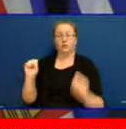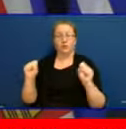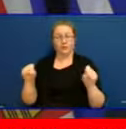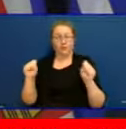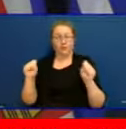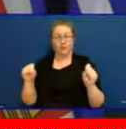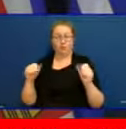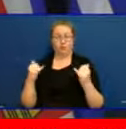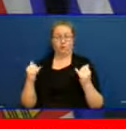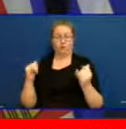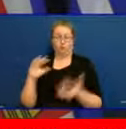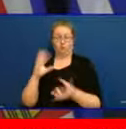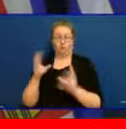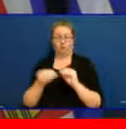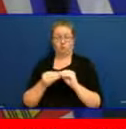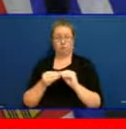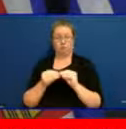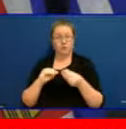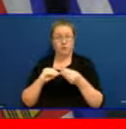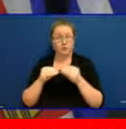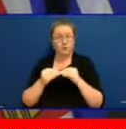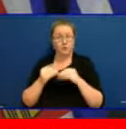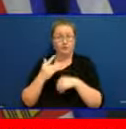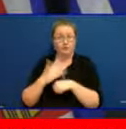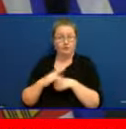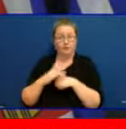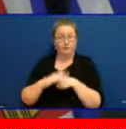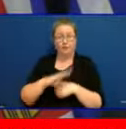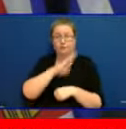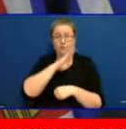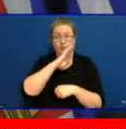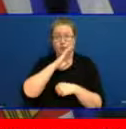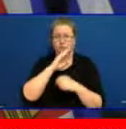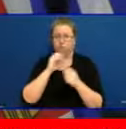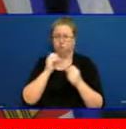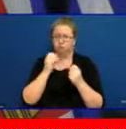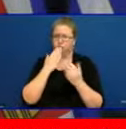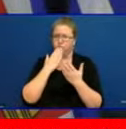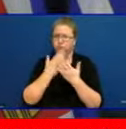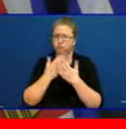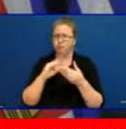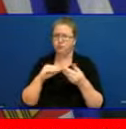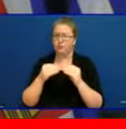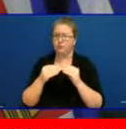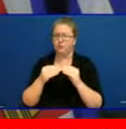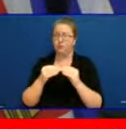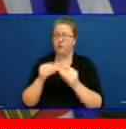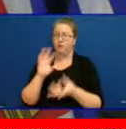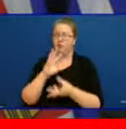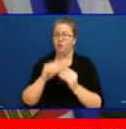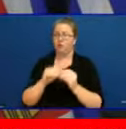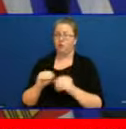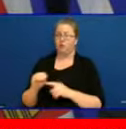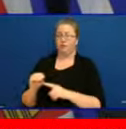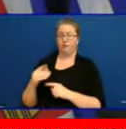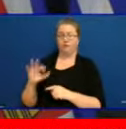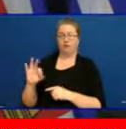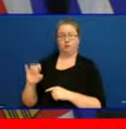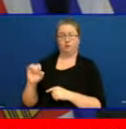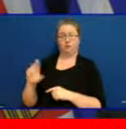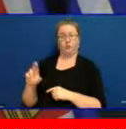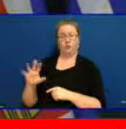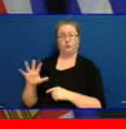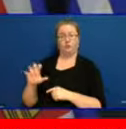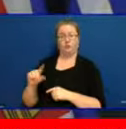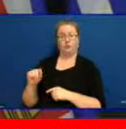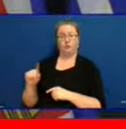of beds right now, I think it's a very significant number by health authorities. We have 520